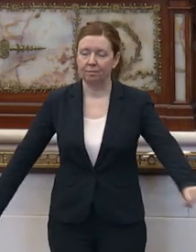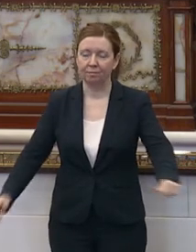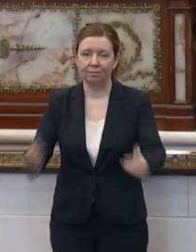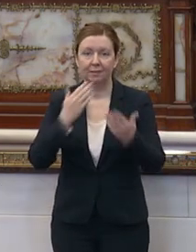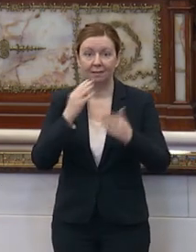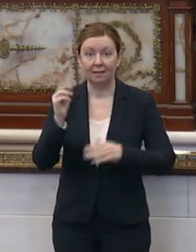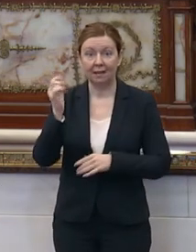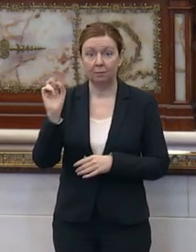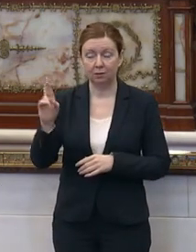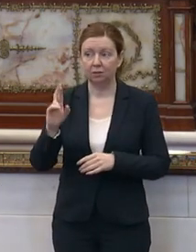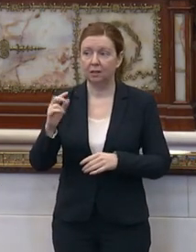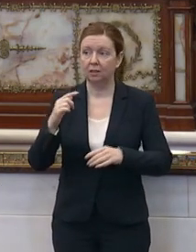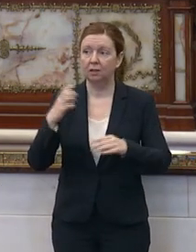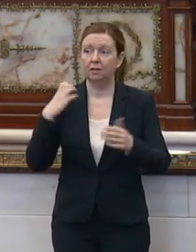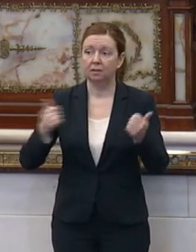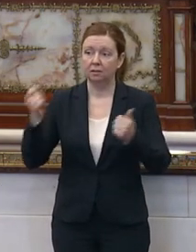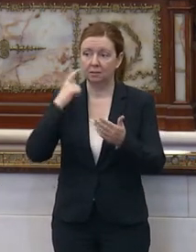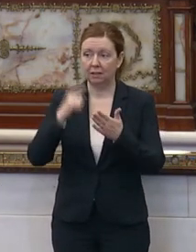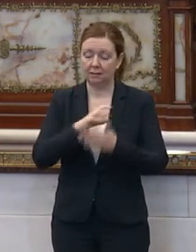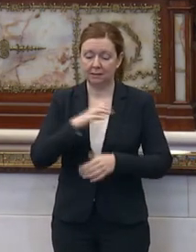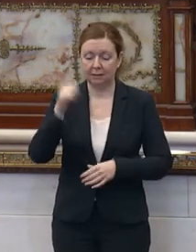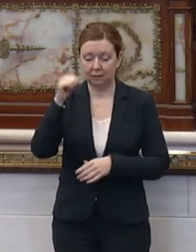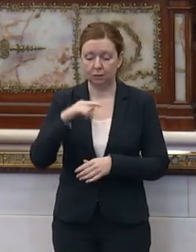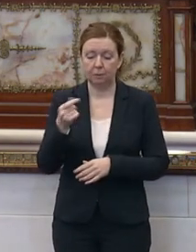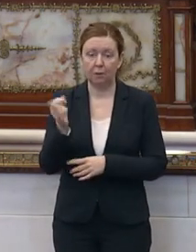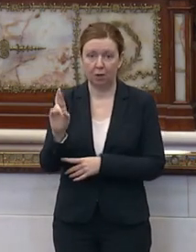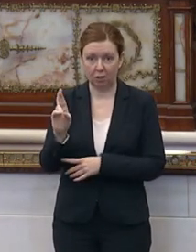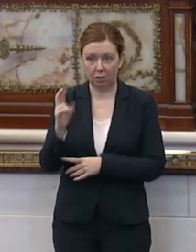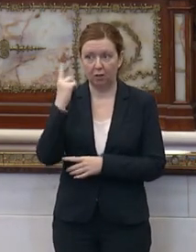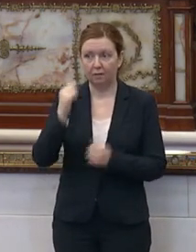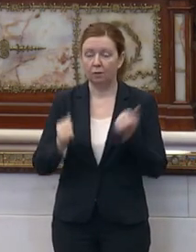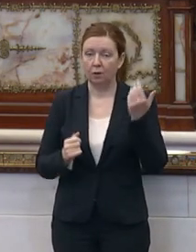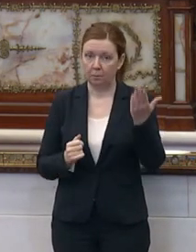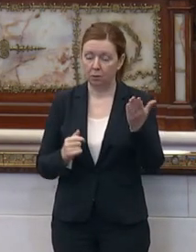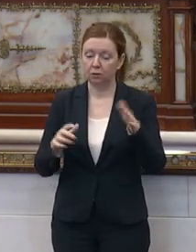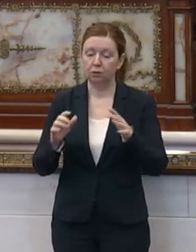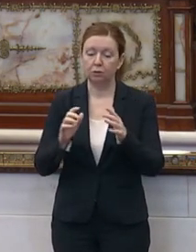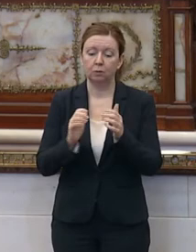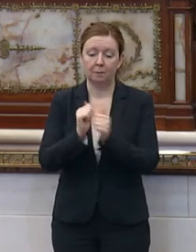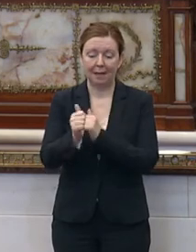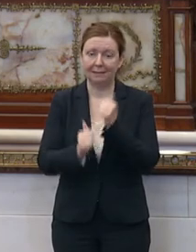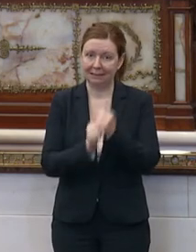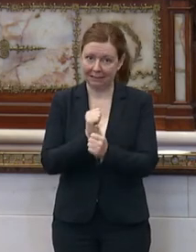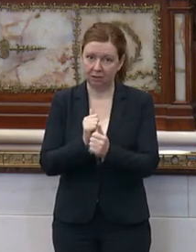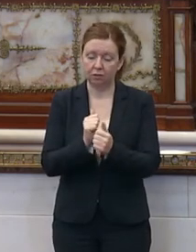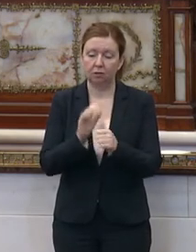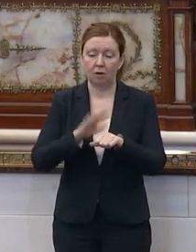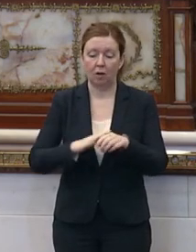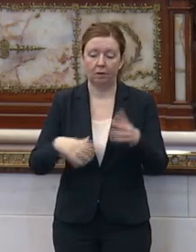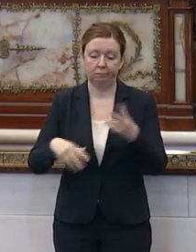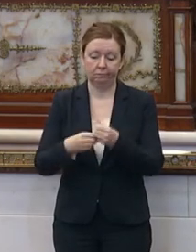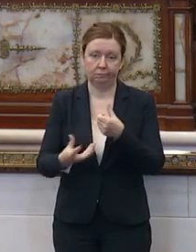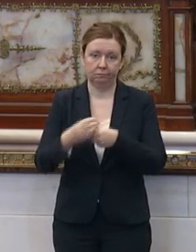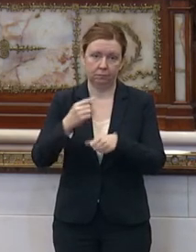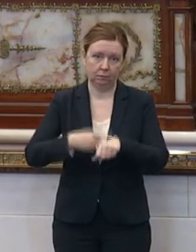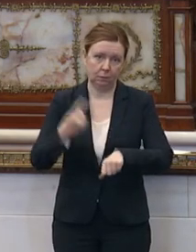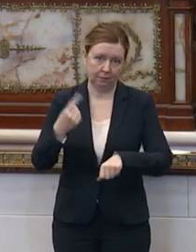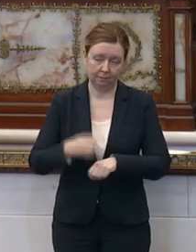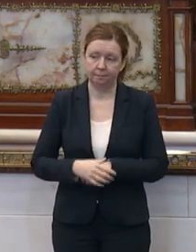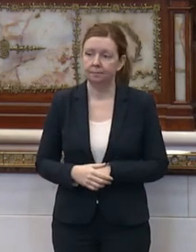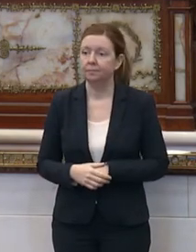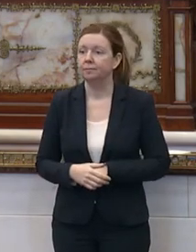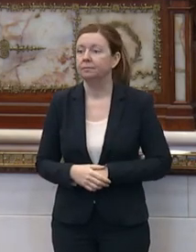Thank you, Mr. Decker. The chair recognizes Councilwoman Parker for a motion to adopt each of the resolutions on the resolution consent agenda